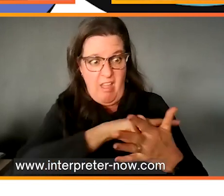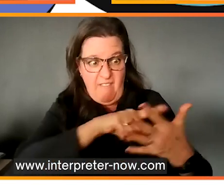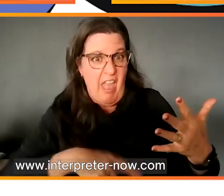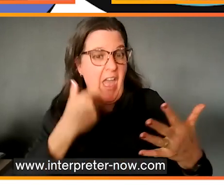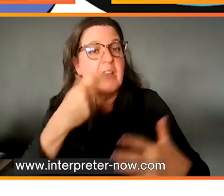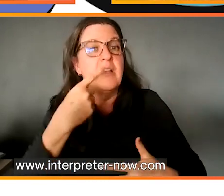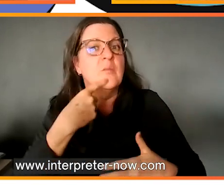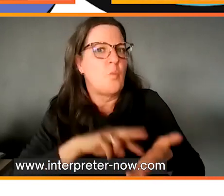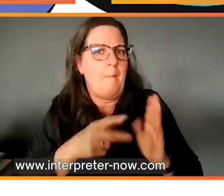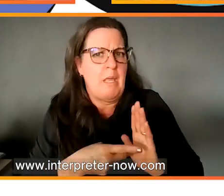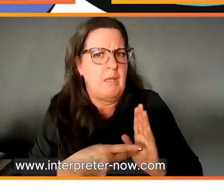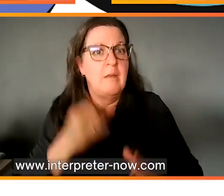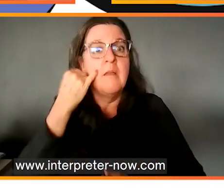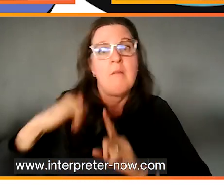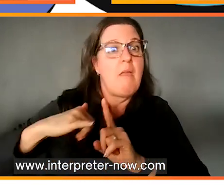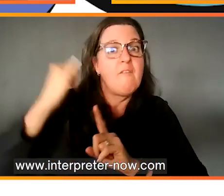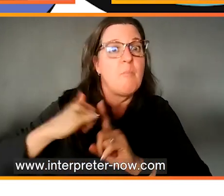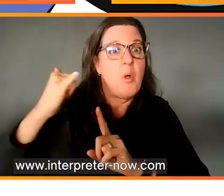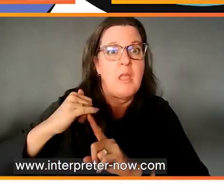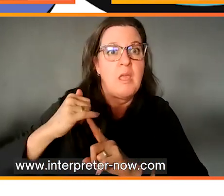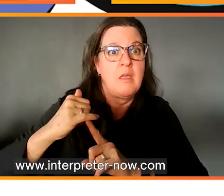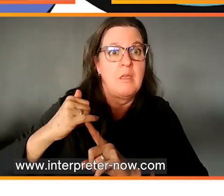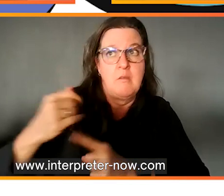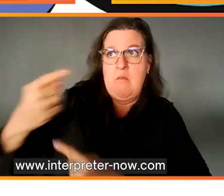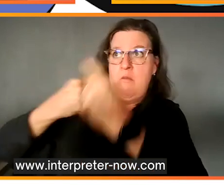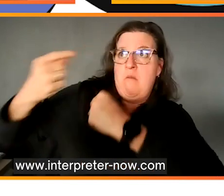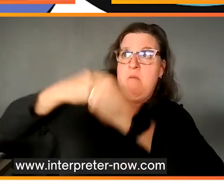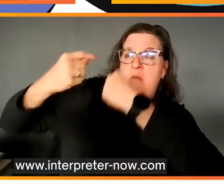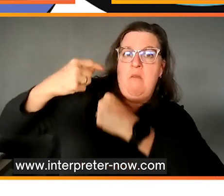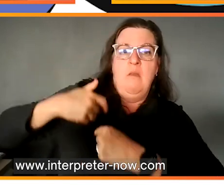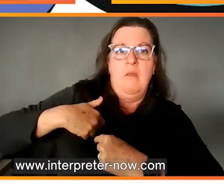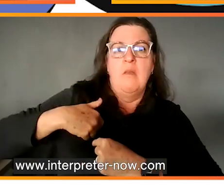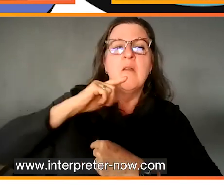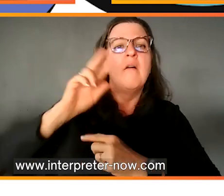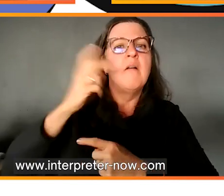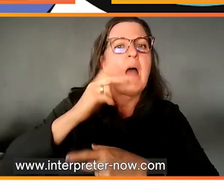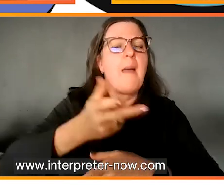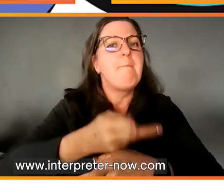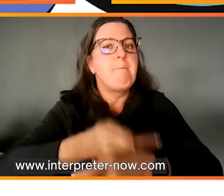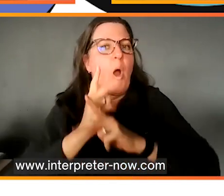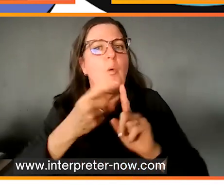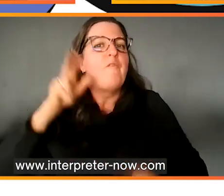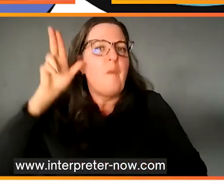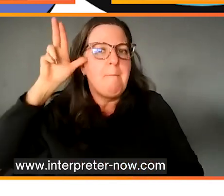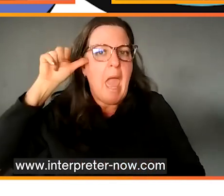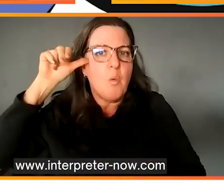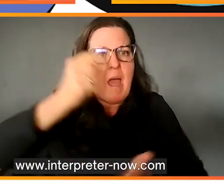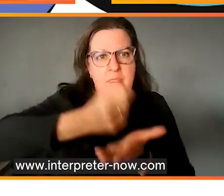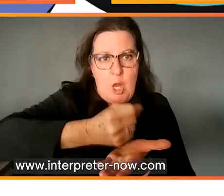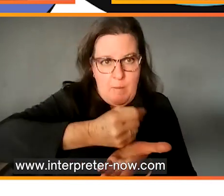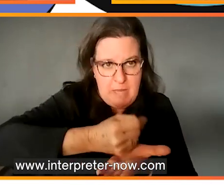really think about that as I was, writing the book. And I thought, God, that's just so great